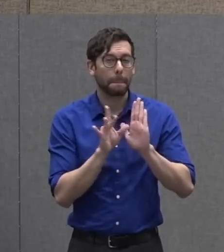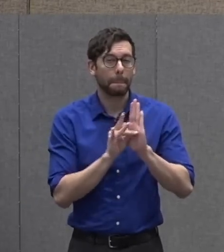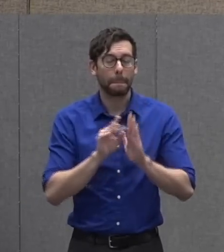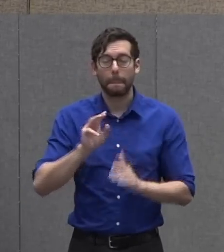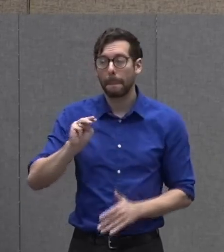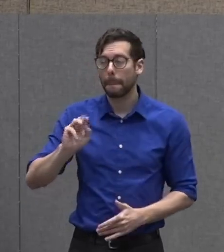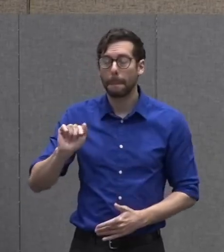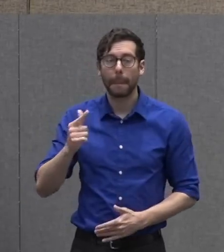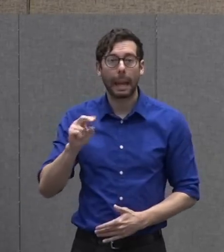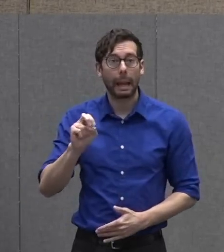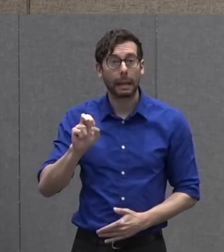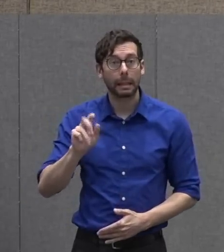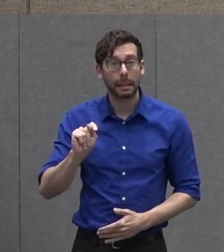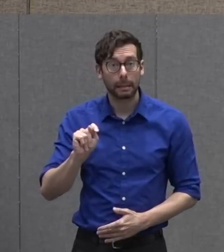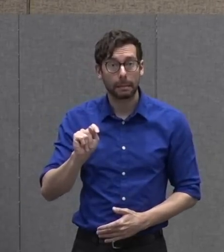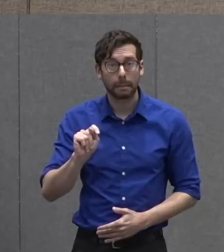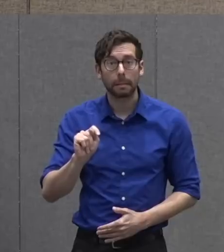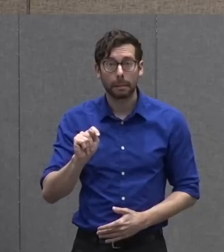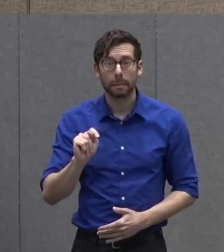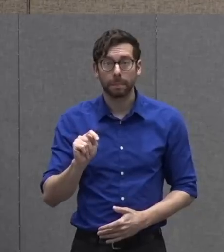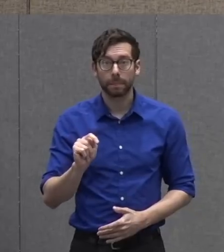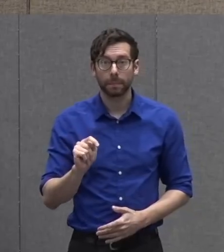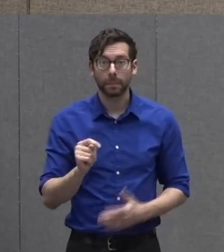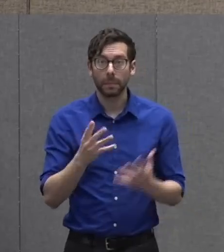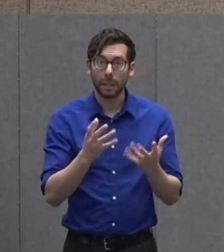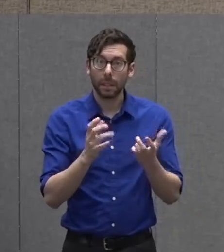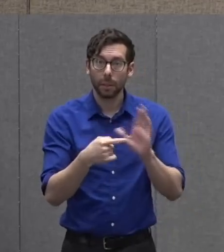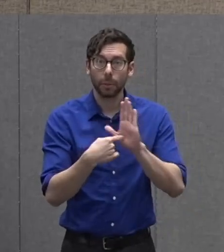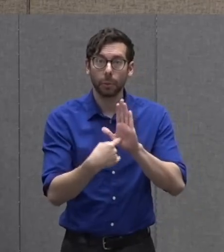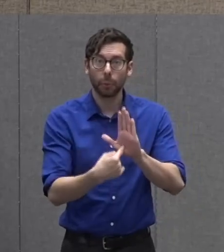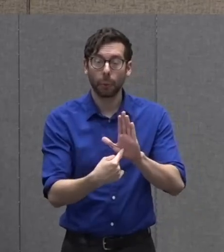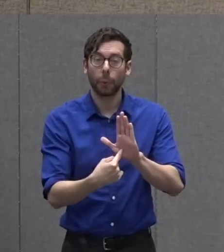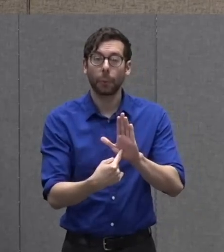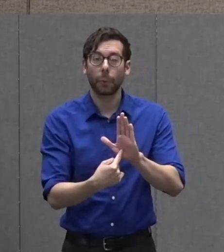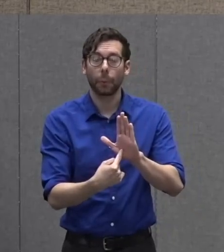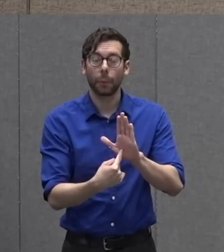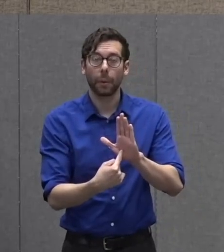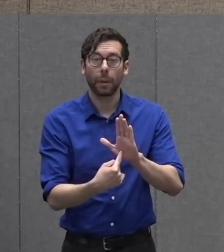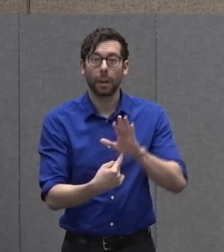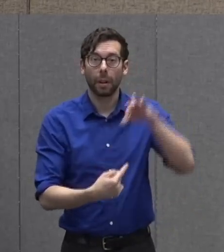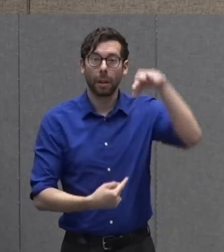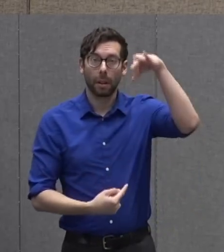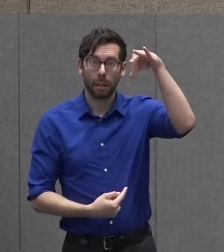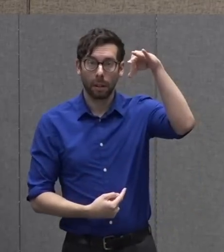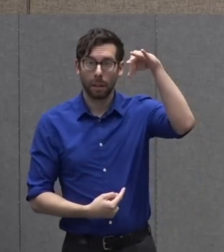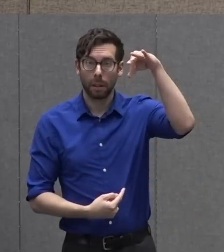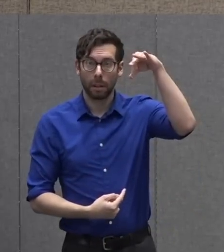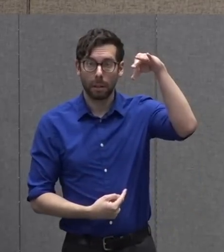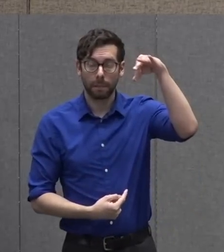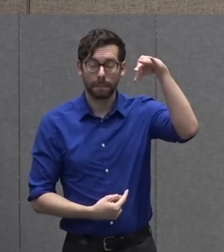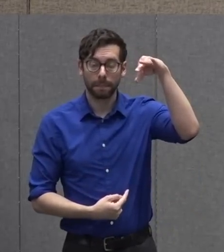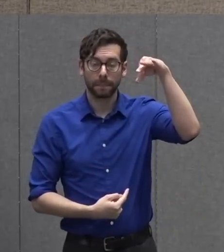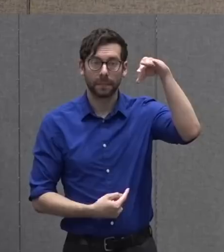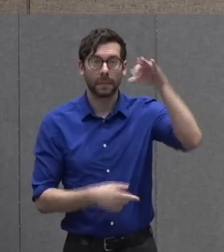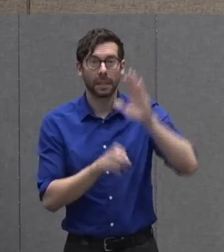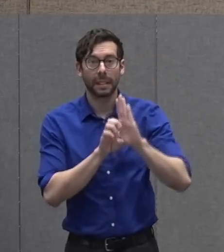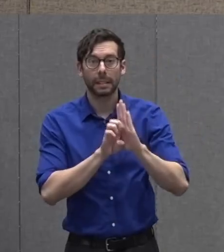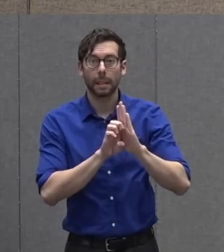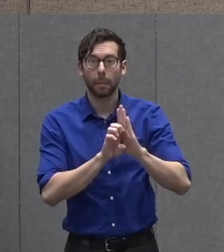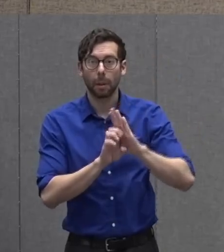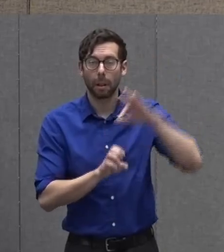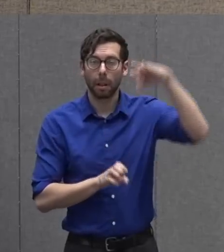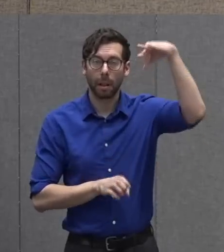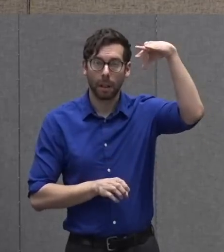Pulled. And so I want to show that here's another example. So my magnet